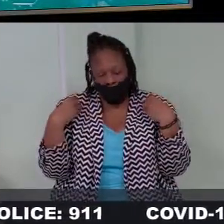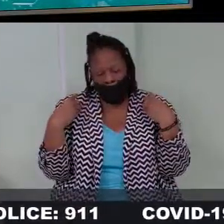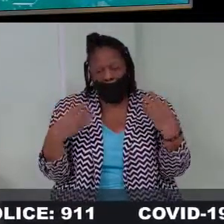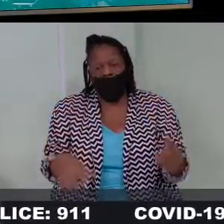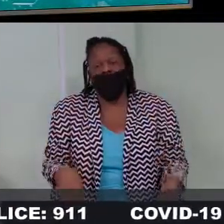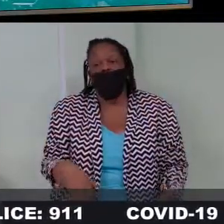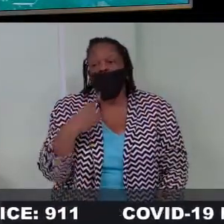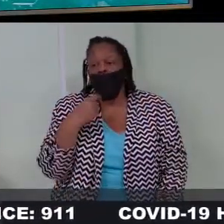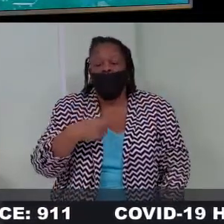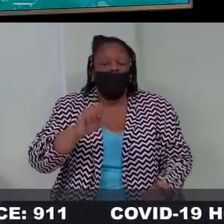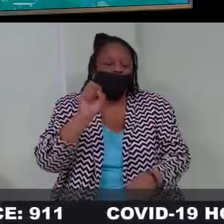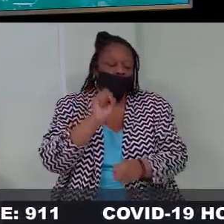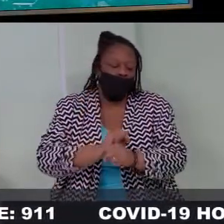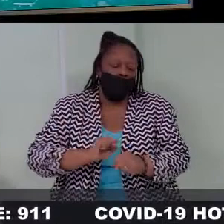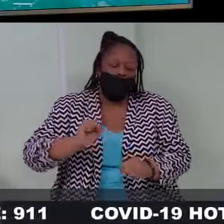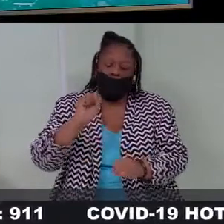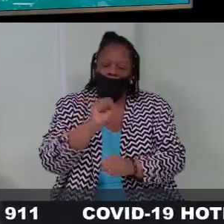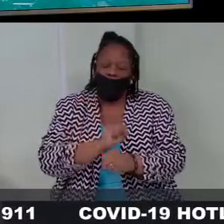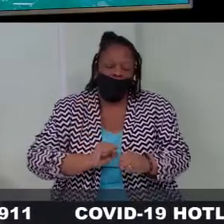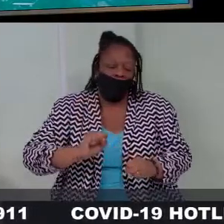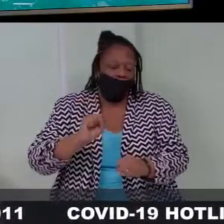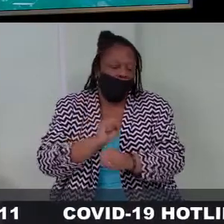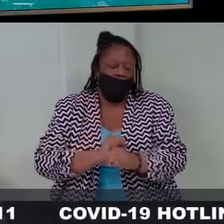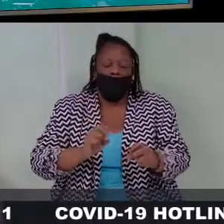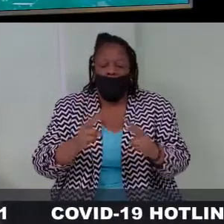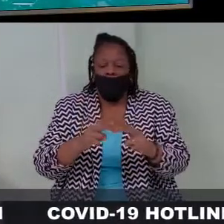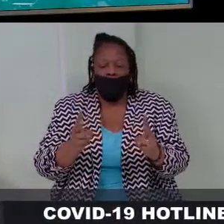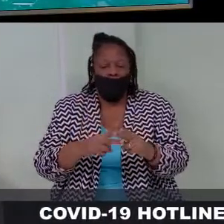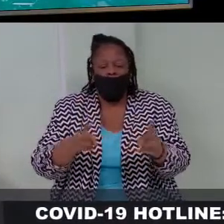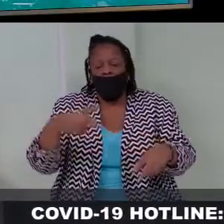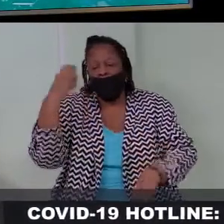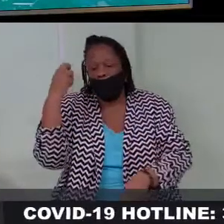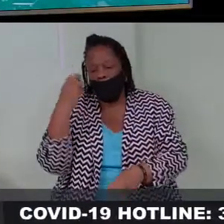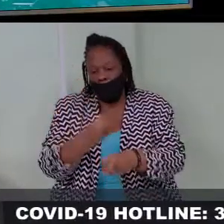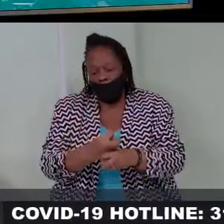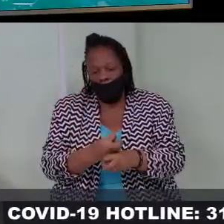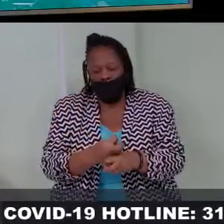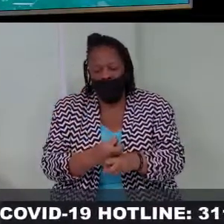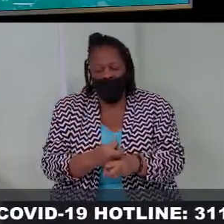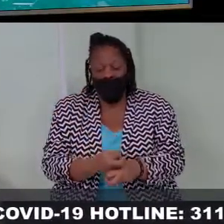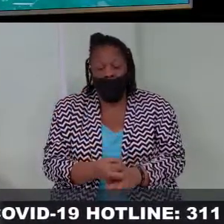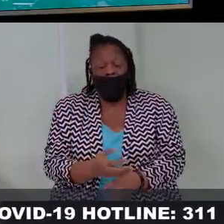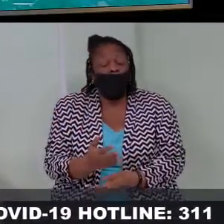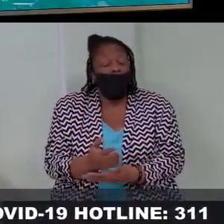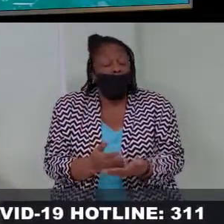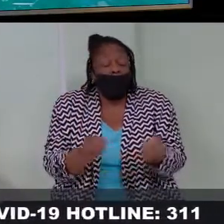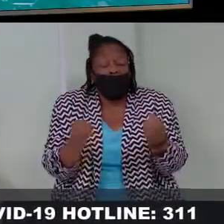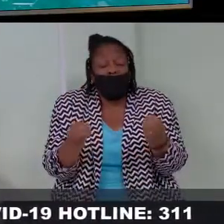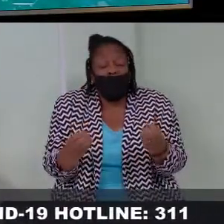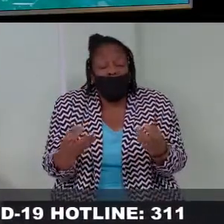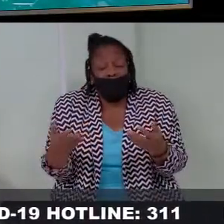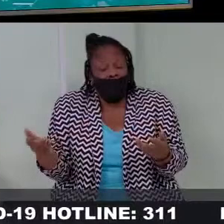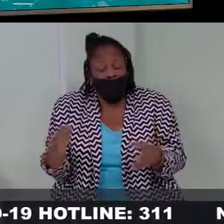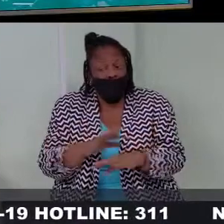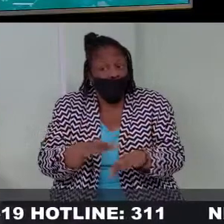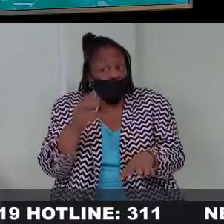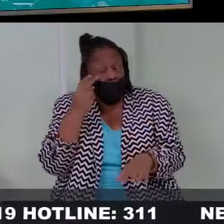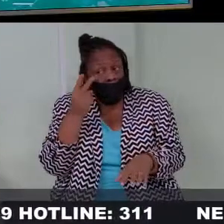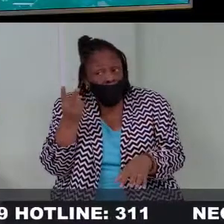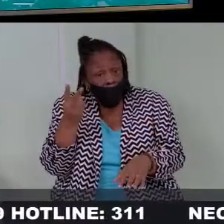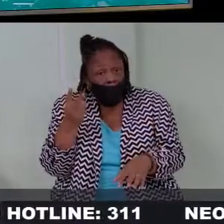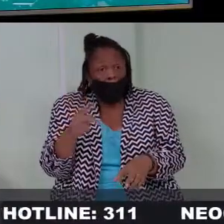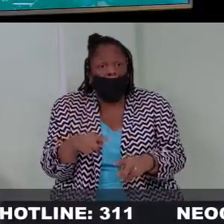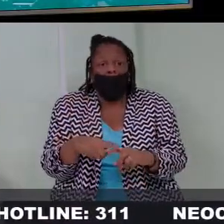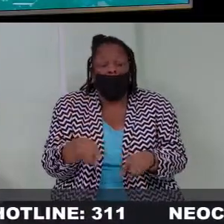who have been working very hard. There are a number of things that you do not see, but basically